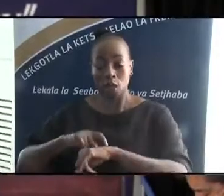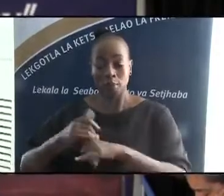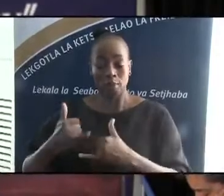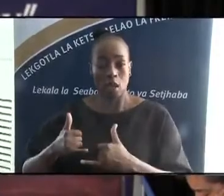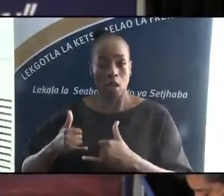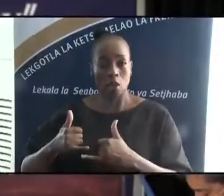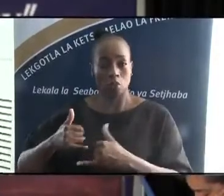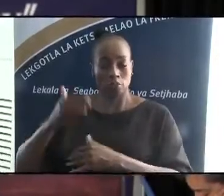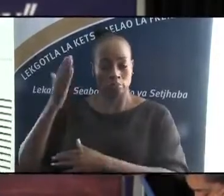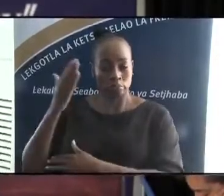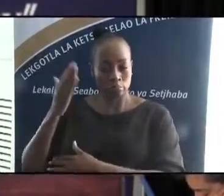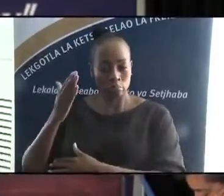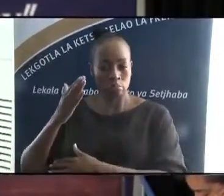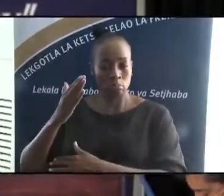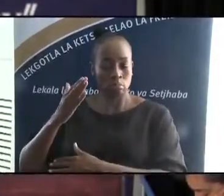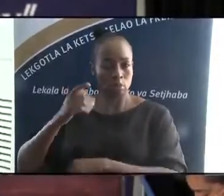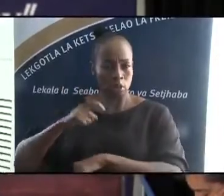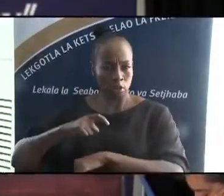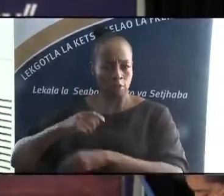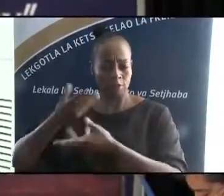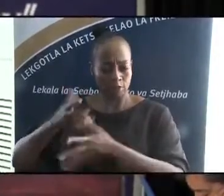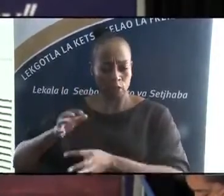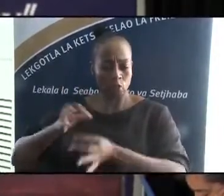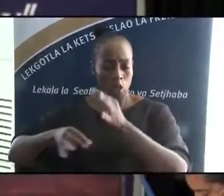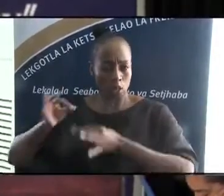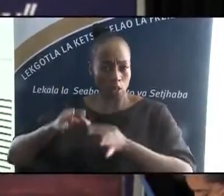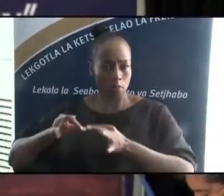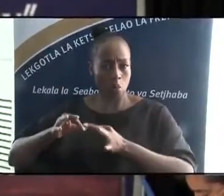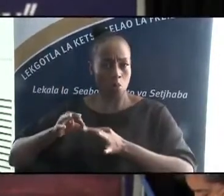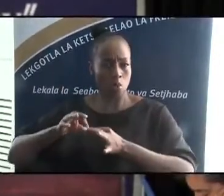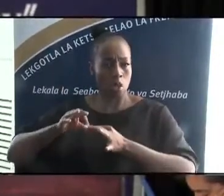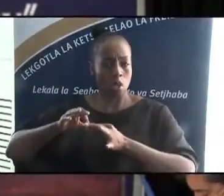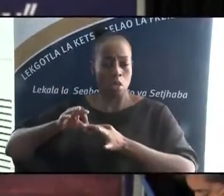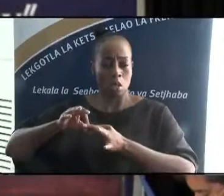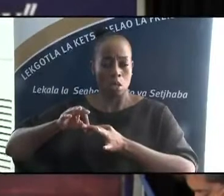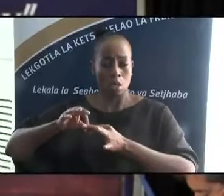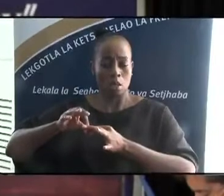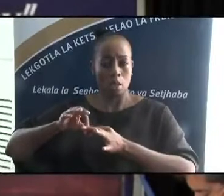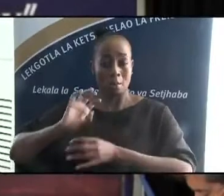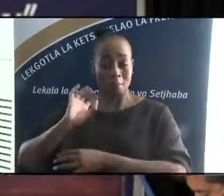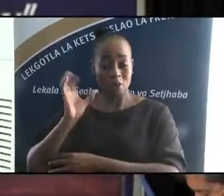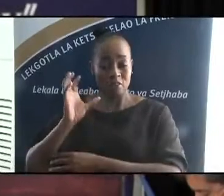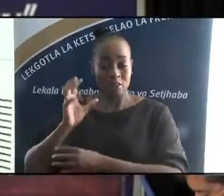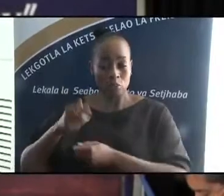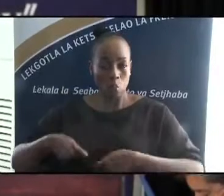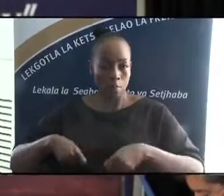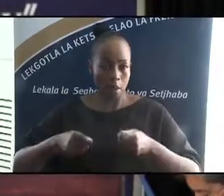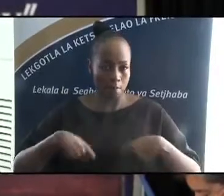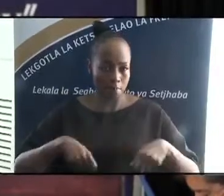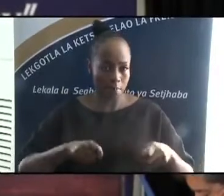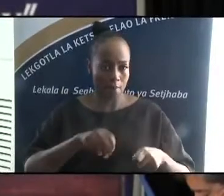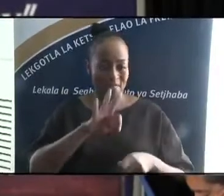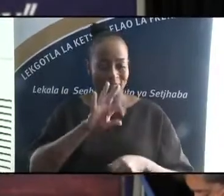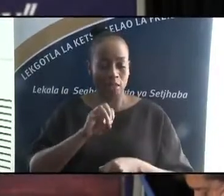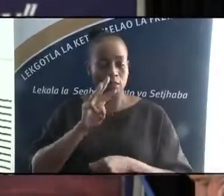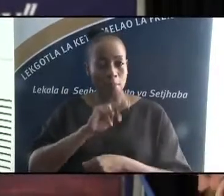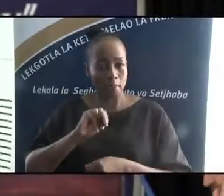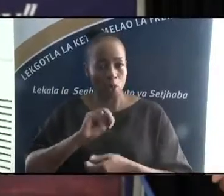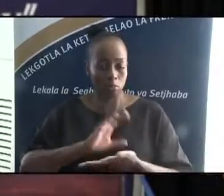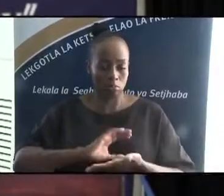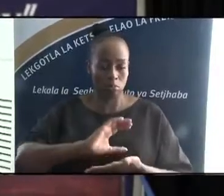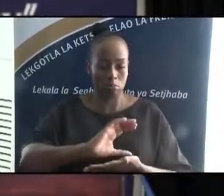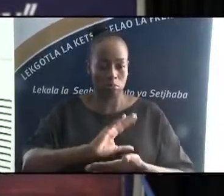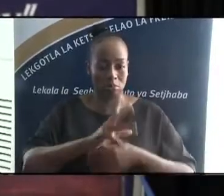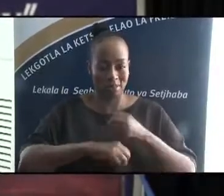budget statement, I had indicated that the province would invest more than 13.8 billion in infrastructure development over the next